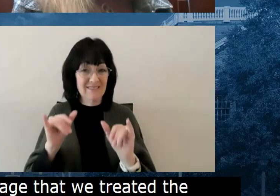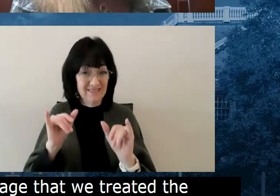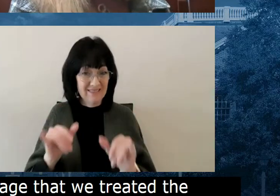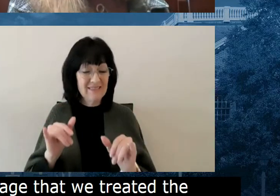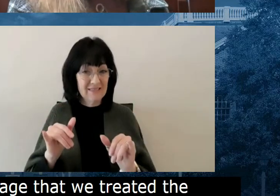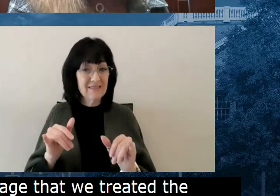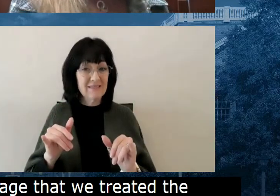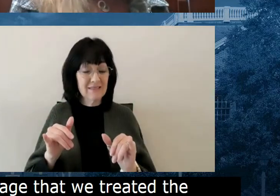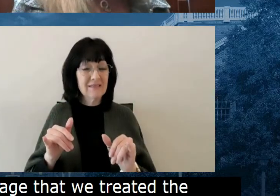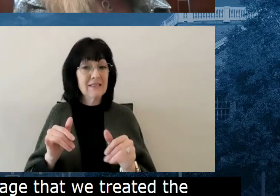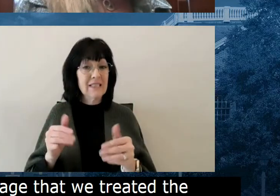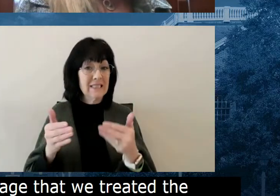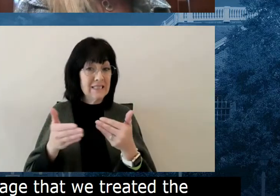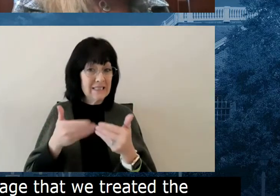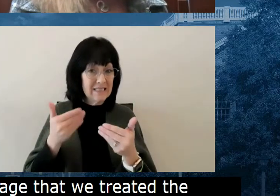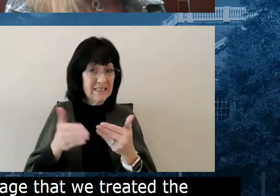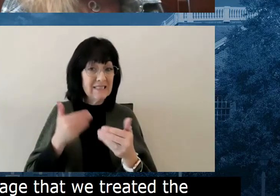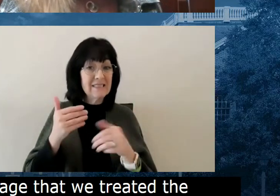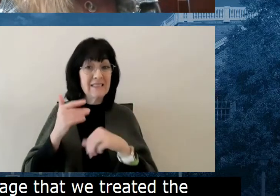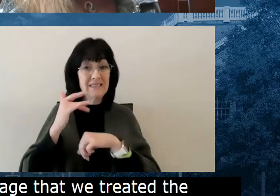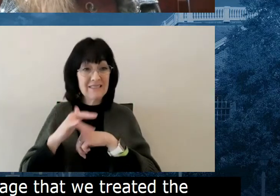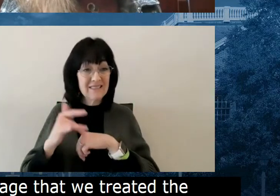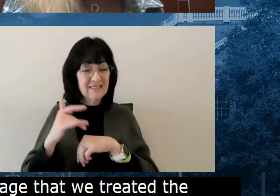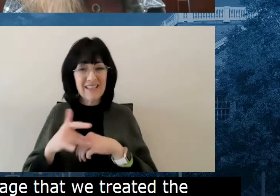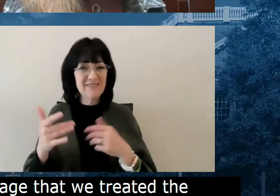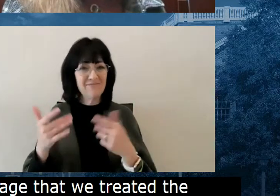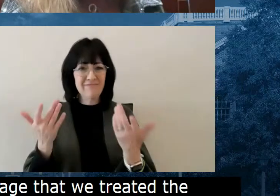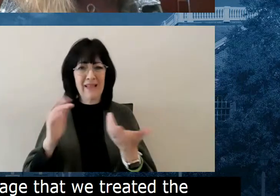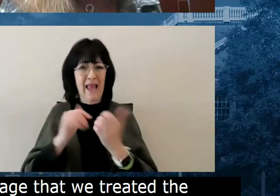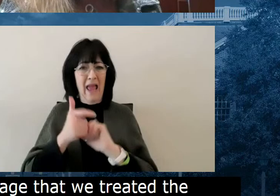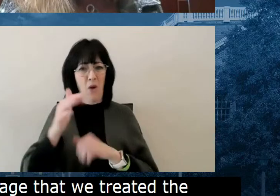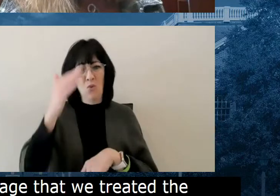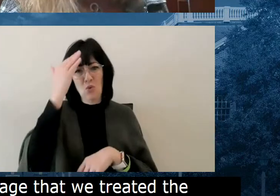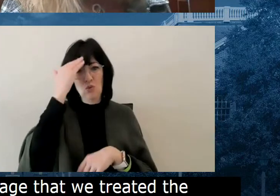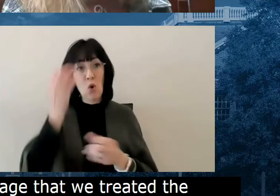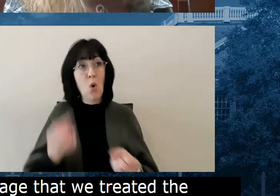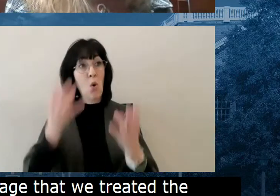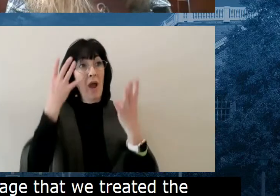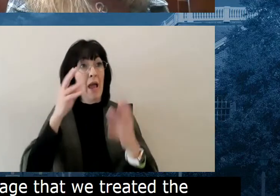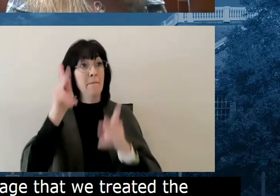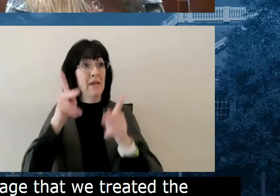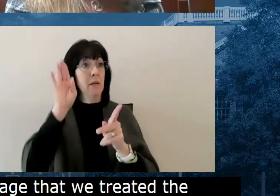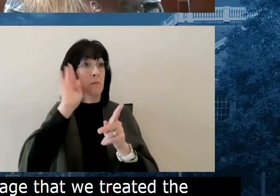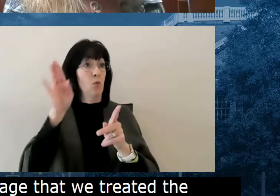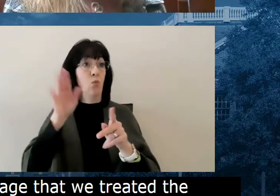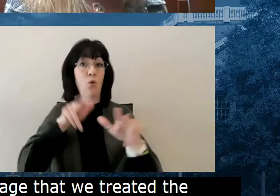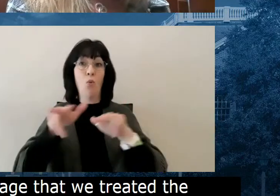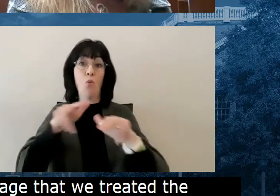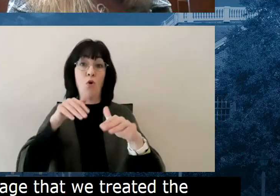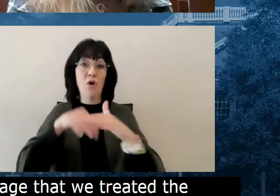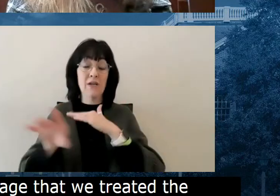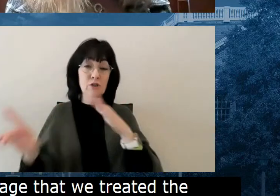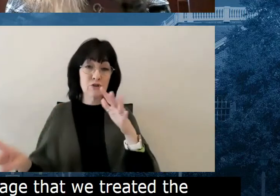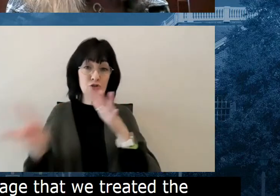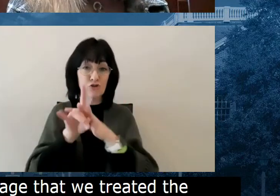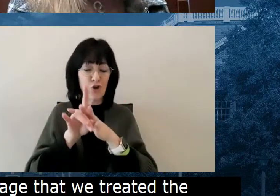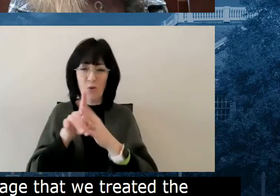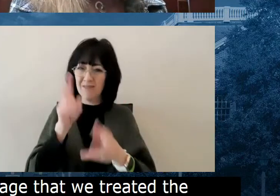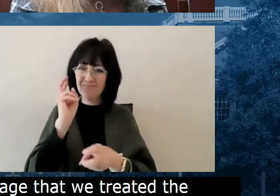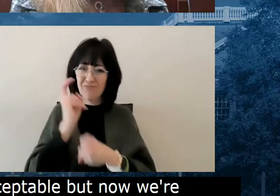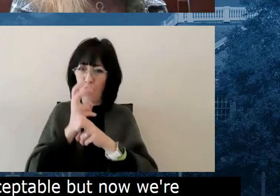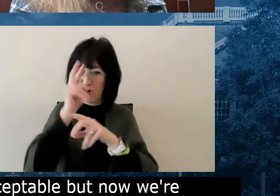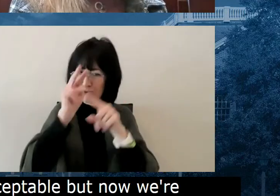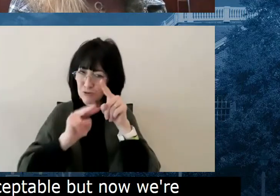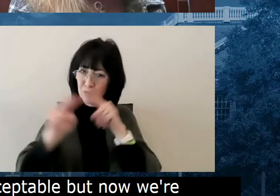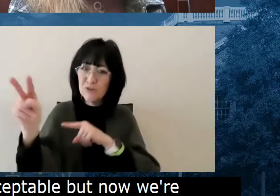walk-in clinics, you don't always know how many people are going to show up on a given day. And what the White House said today